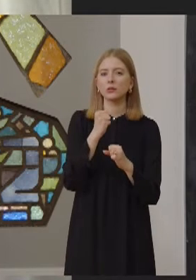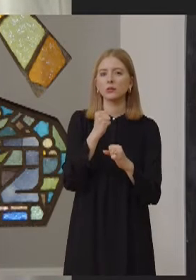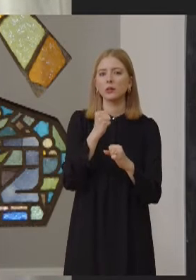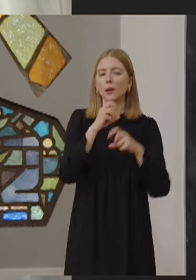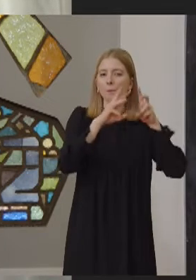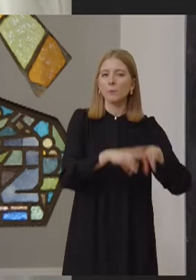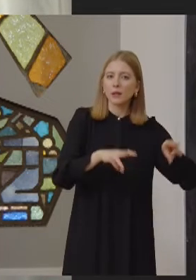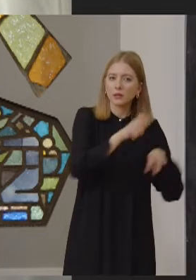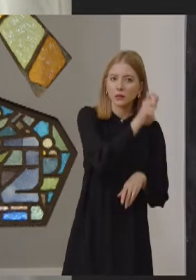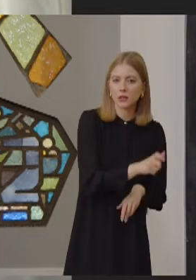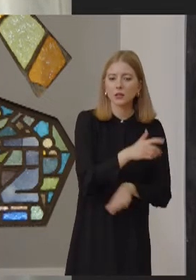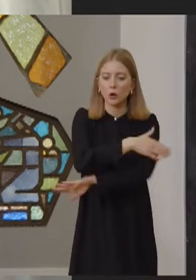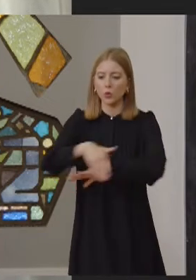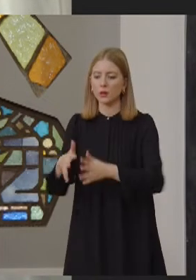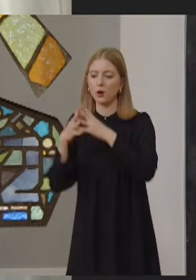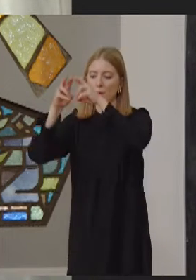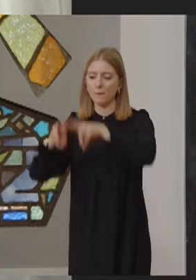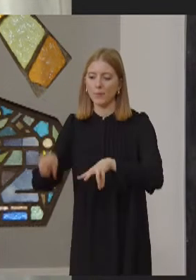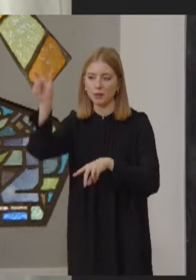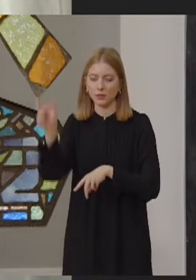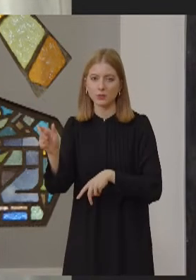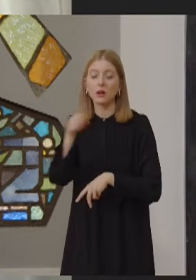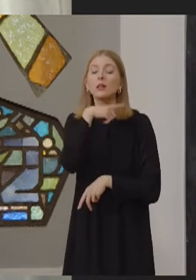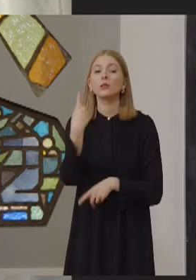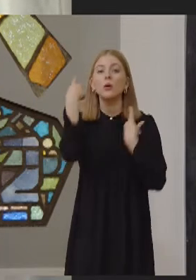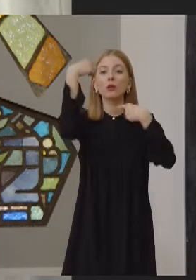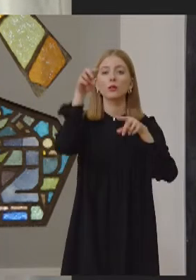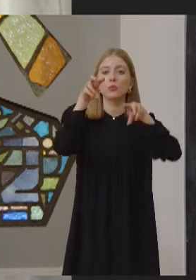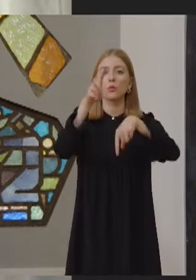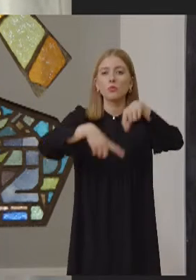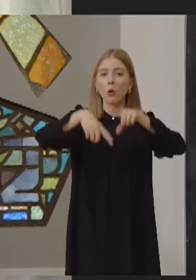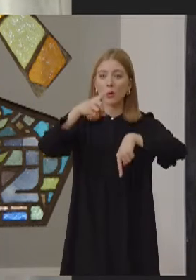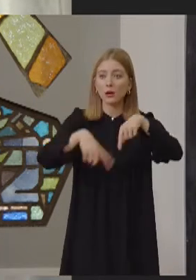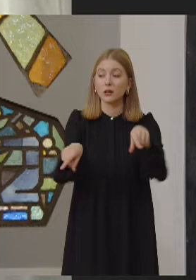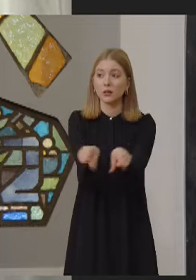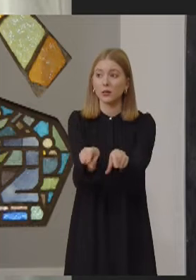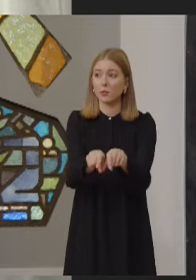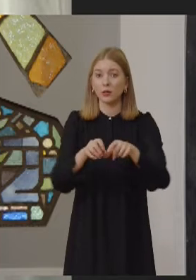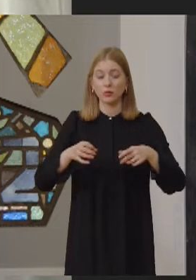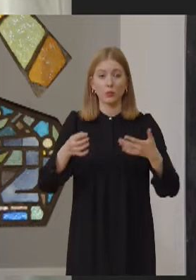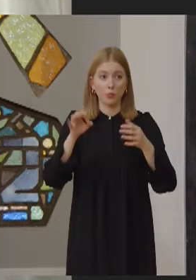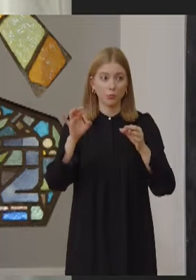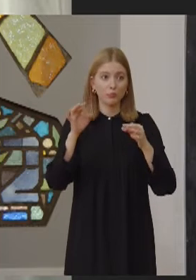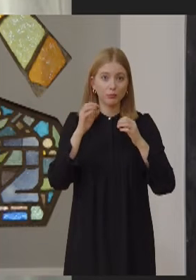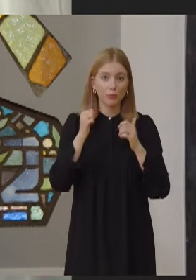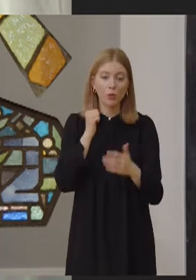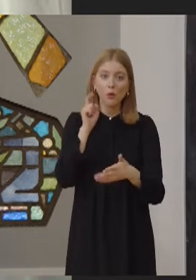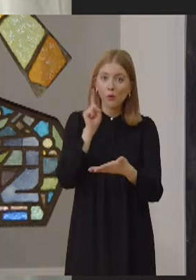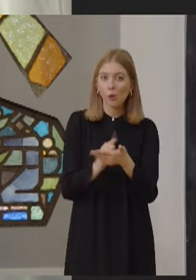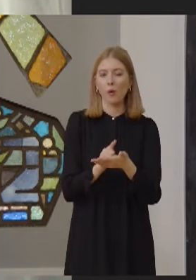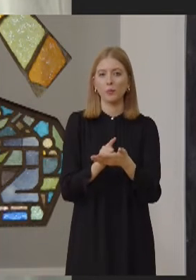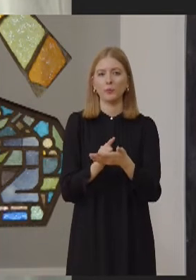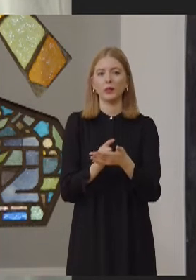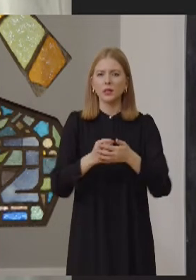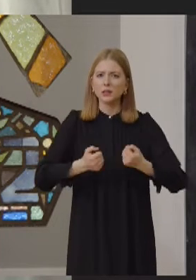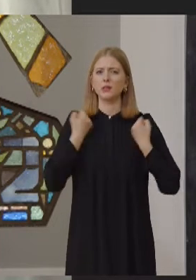The Minister of Social Security and Labor and other ministers and